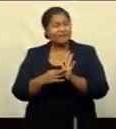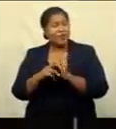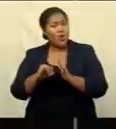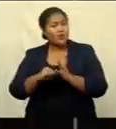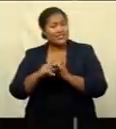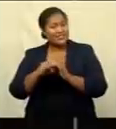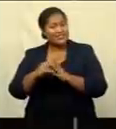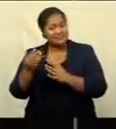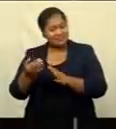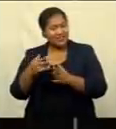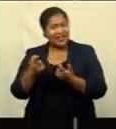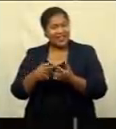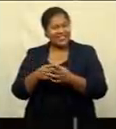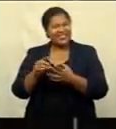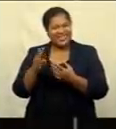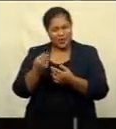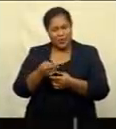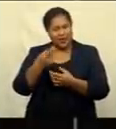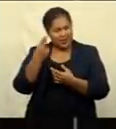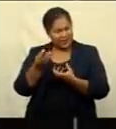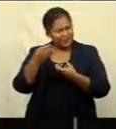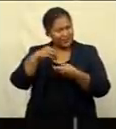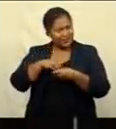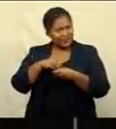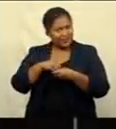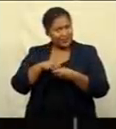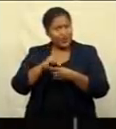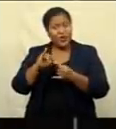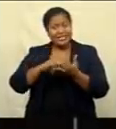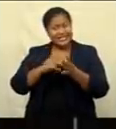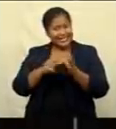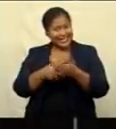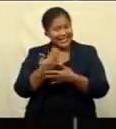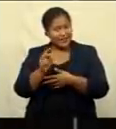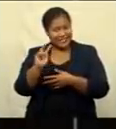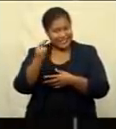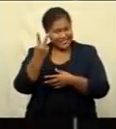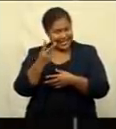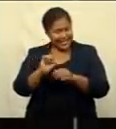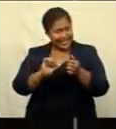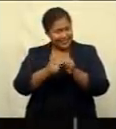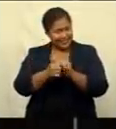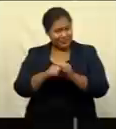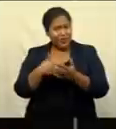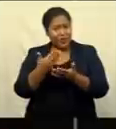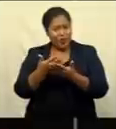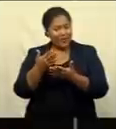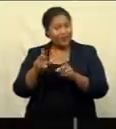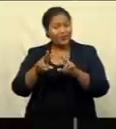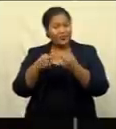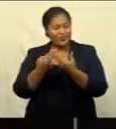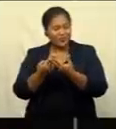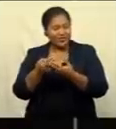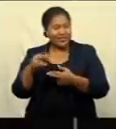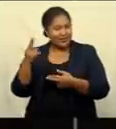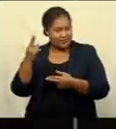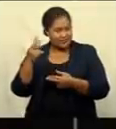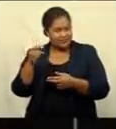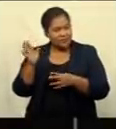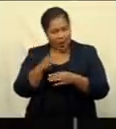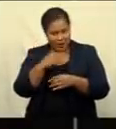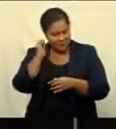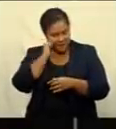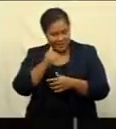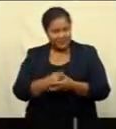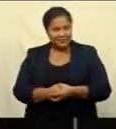Tetitela are expected to be named in the matchday 23 for the second test against the All Blacks. While head coach Kota is